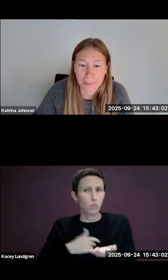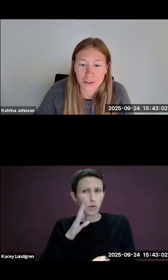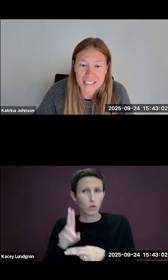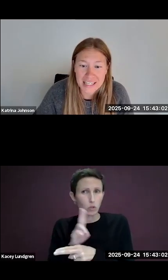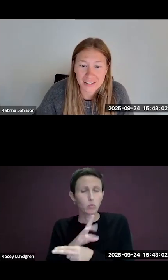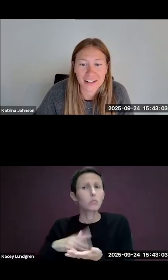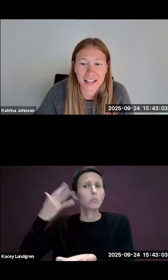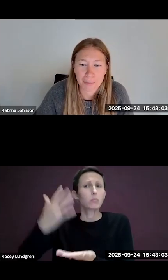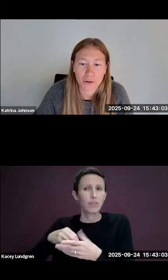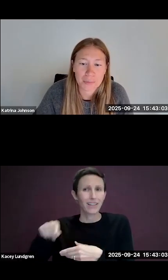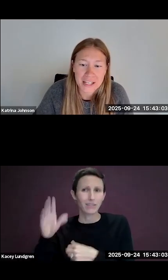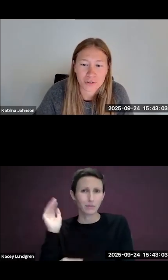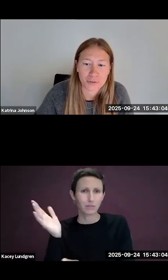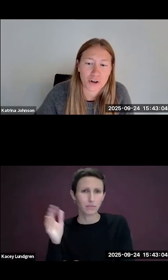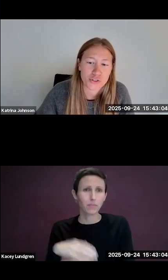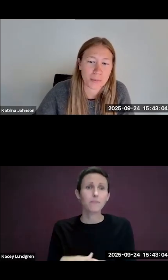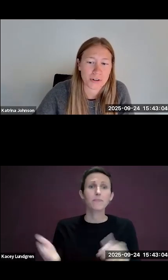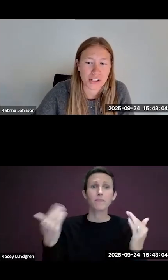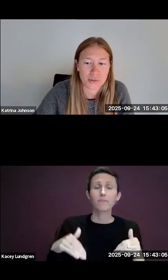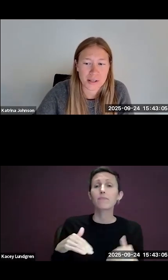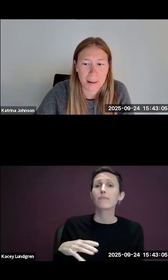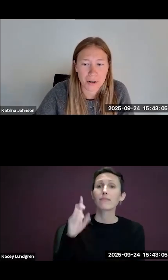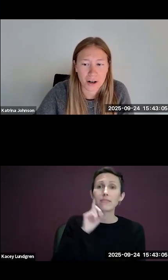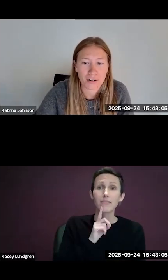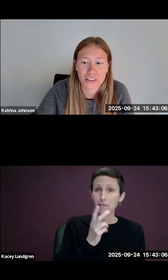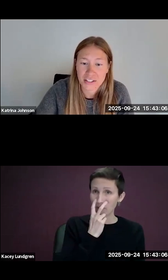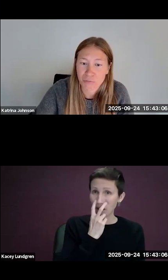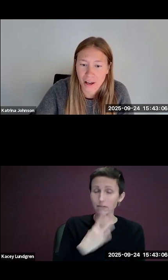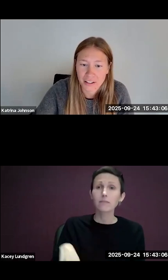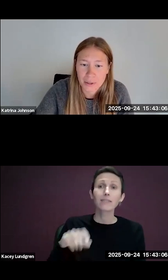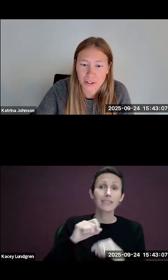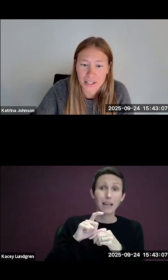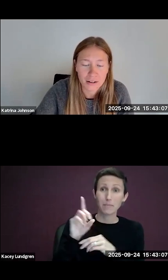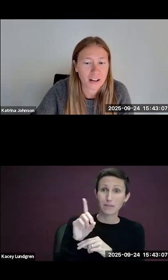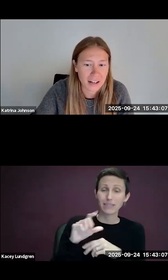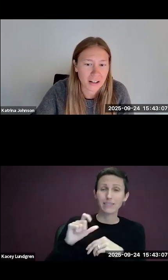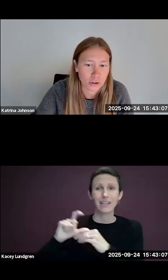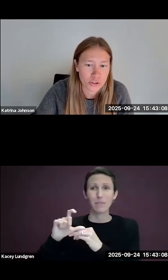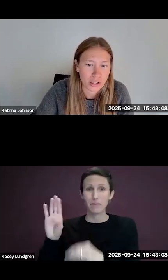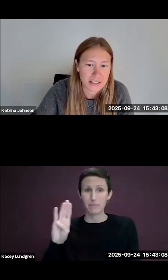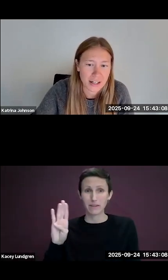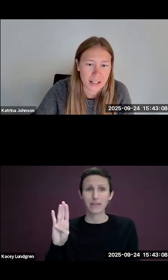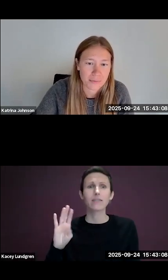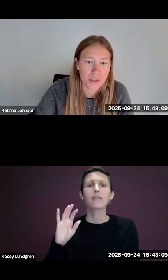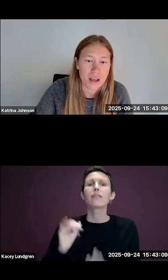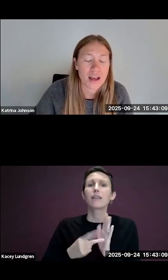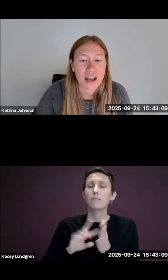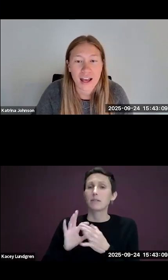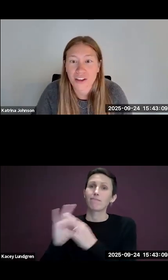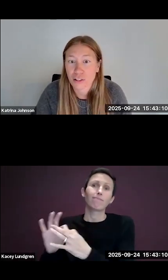DeafBlind with a capital D and a capital B refers to a person who is a member of the deafblind community, again, a cultural